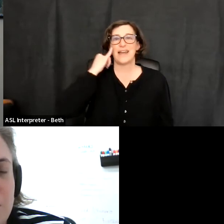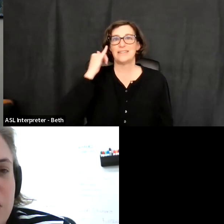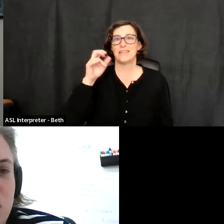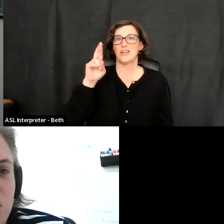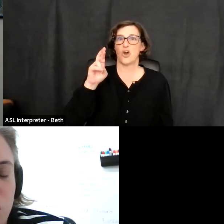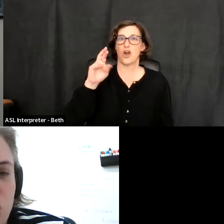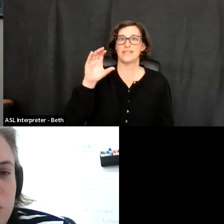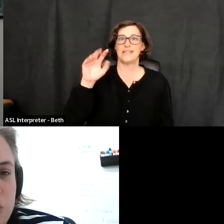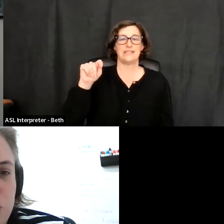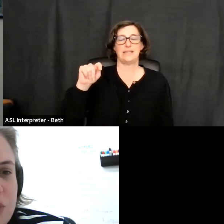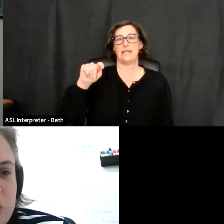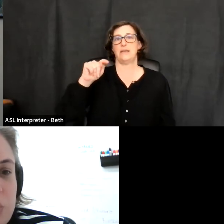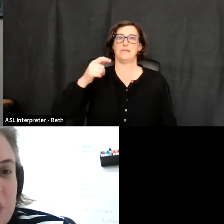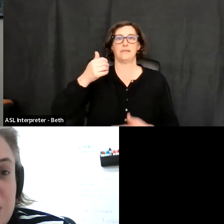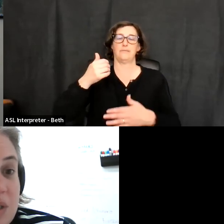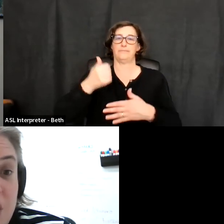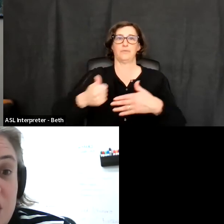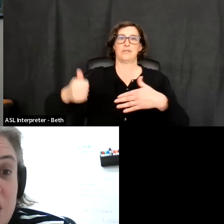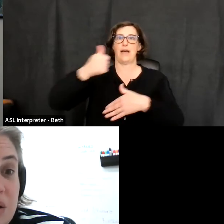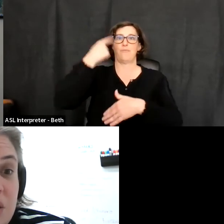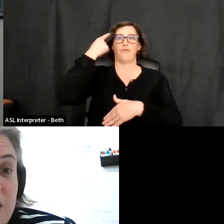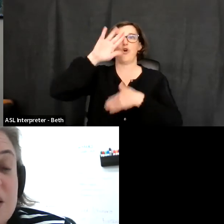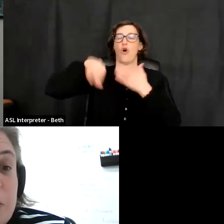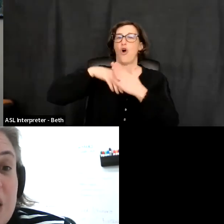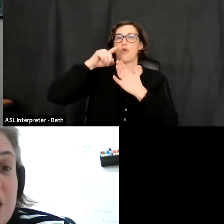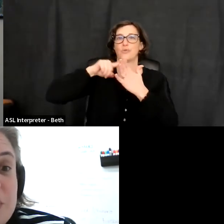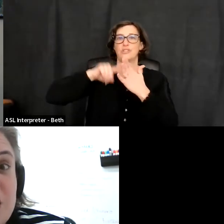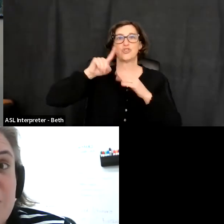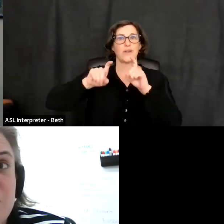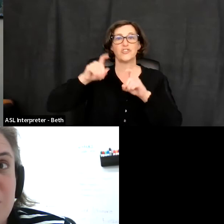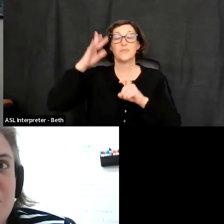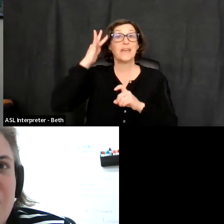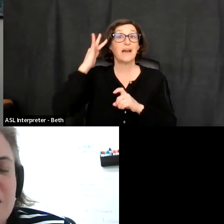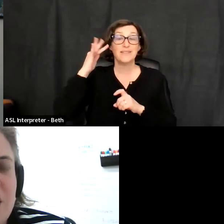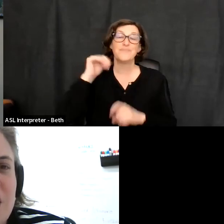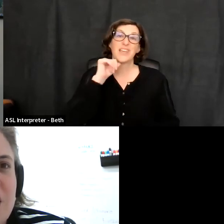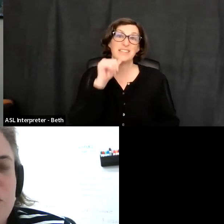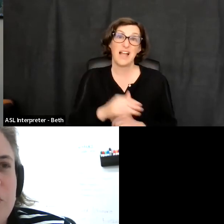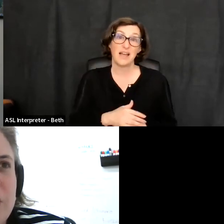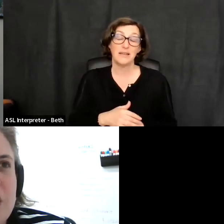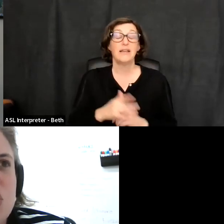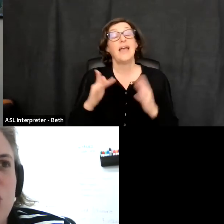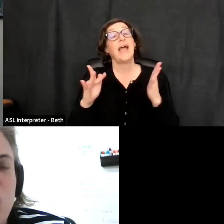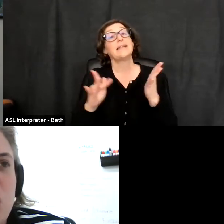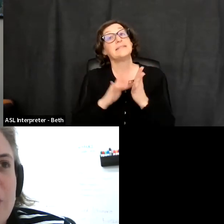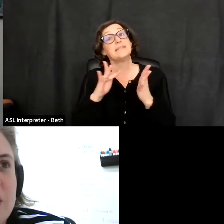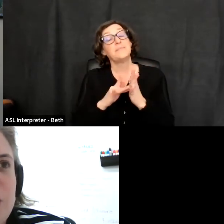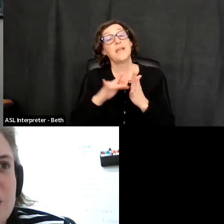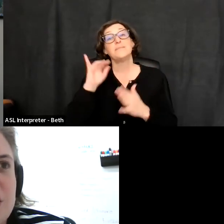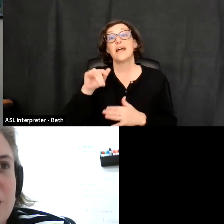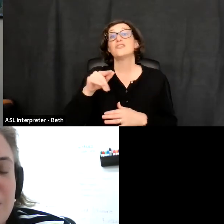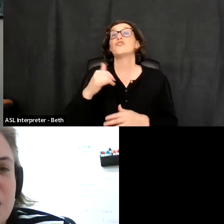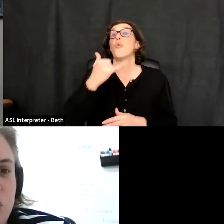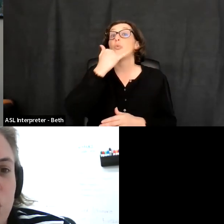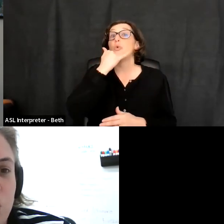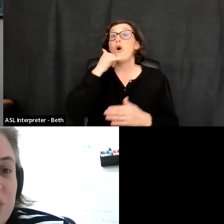be all and end all for all research questions, because it's not. And sometimes it's asking, it is the wrong method because